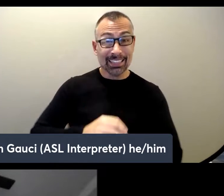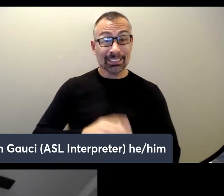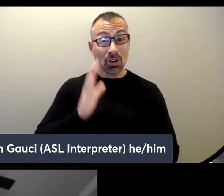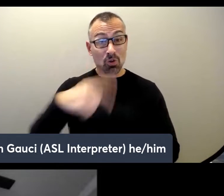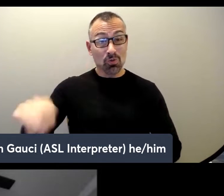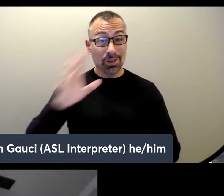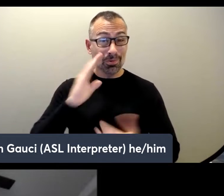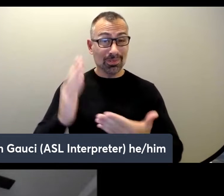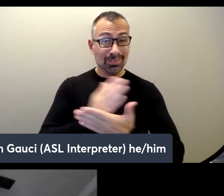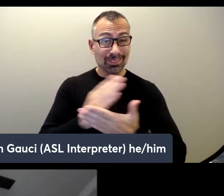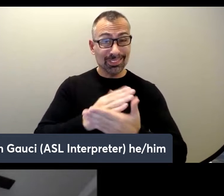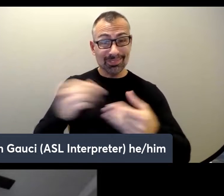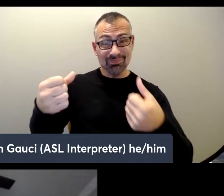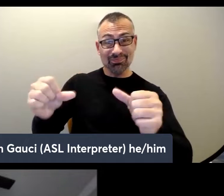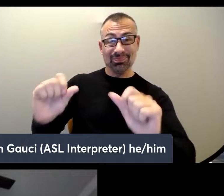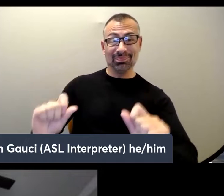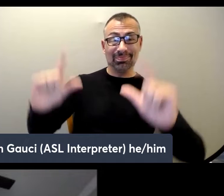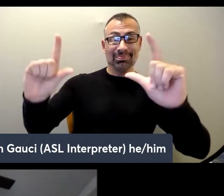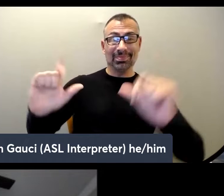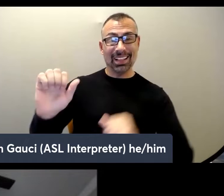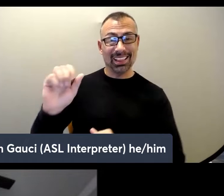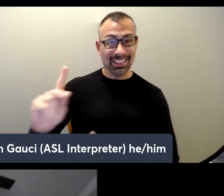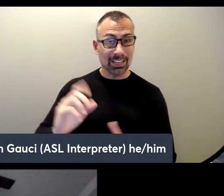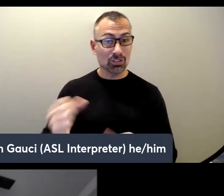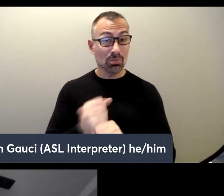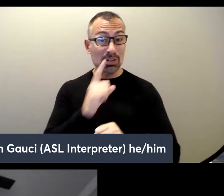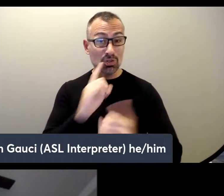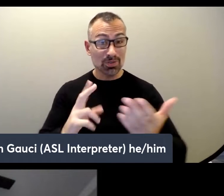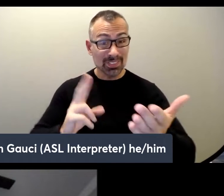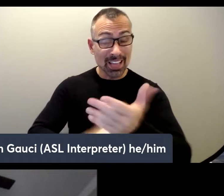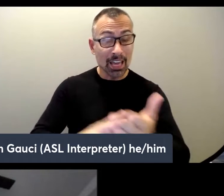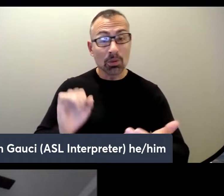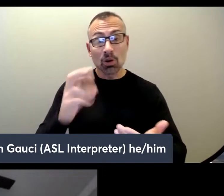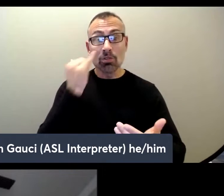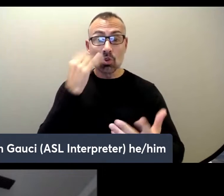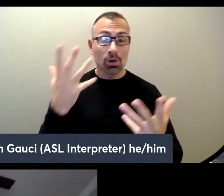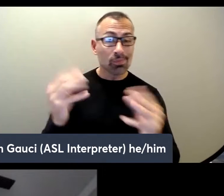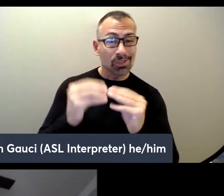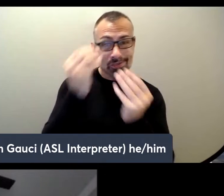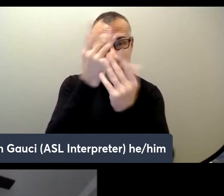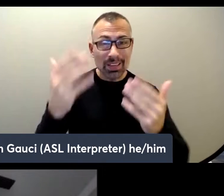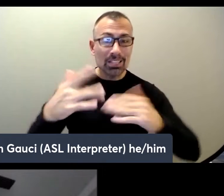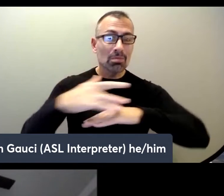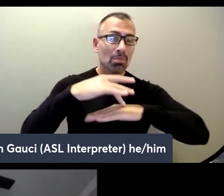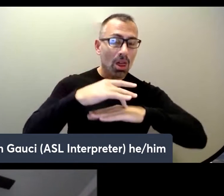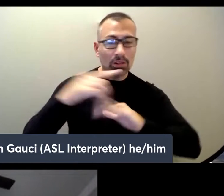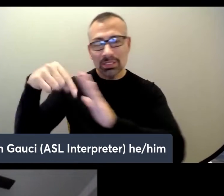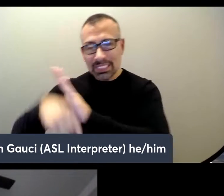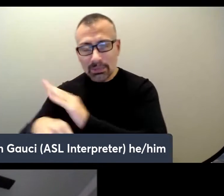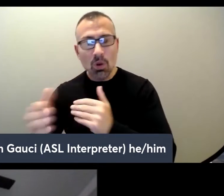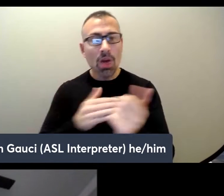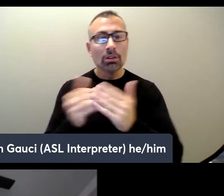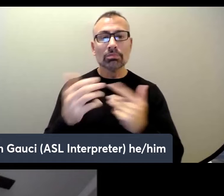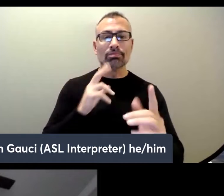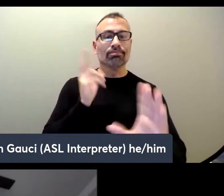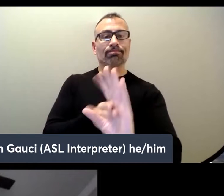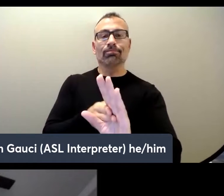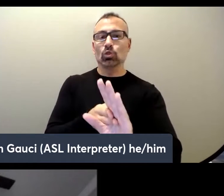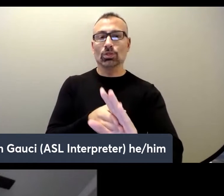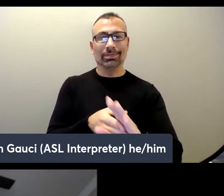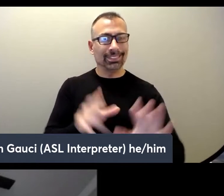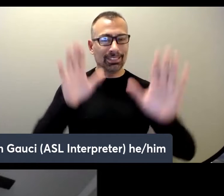and whether that's fundamentals or maybe diving deeper into different services, that is a fantastic place to go.